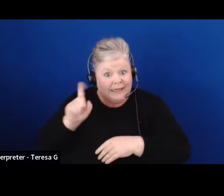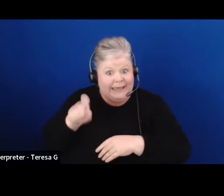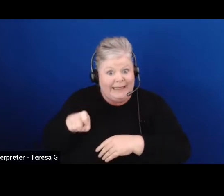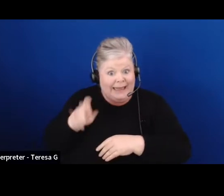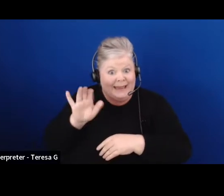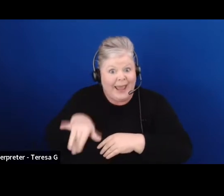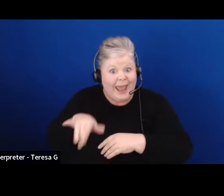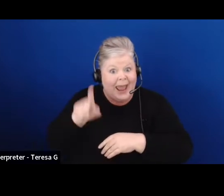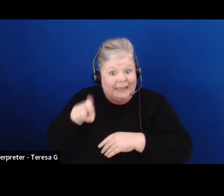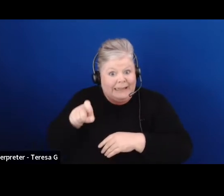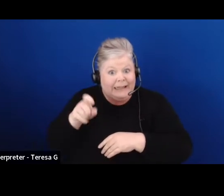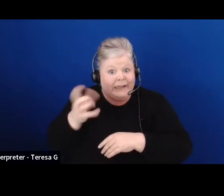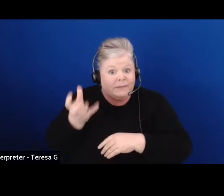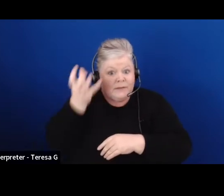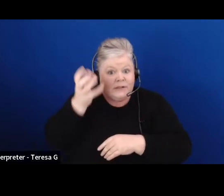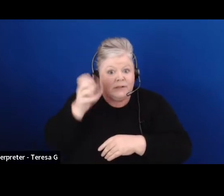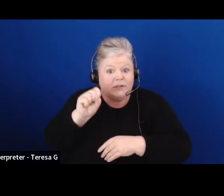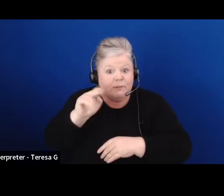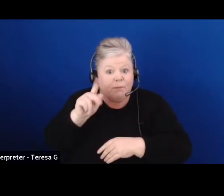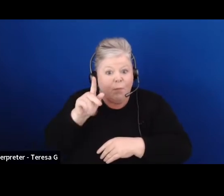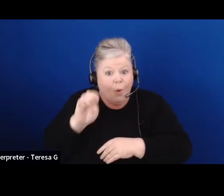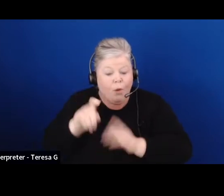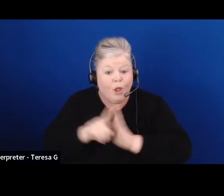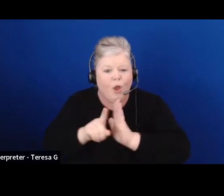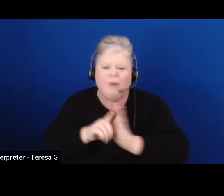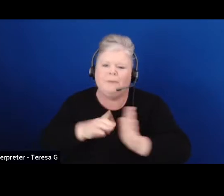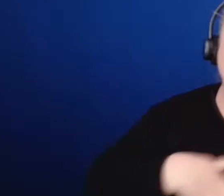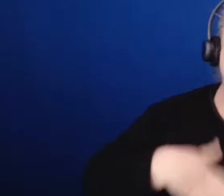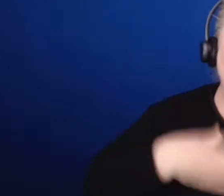a smoke alarm, please let them know. Just 1 minute.